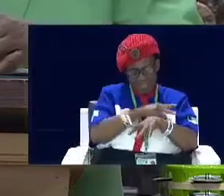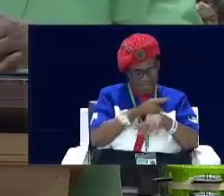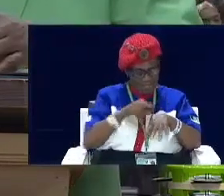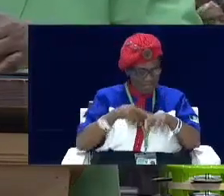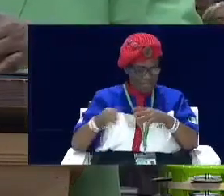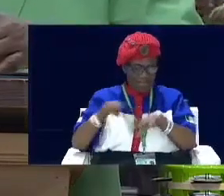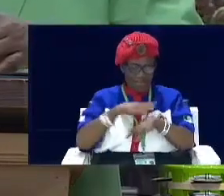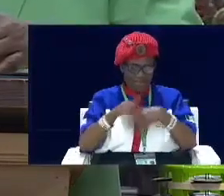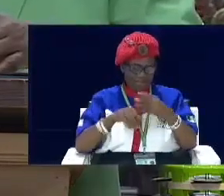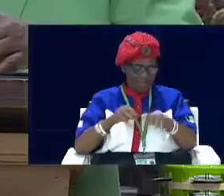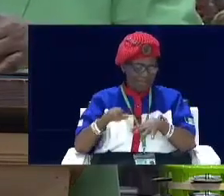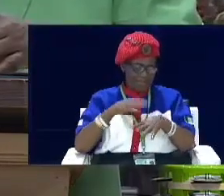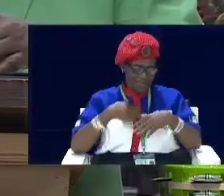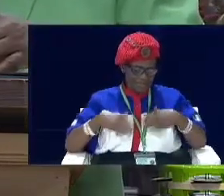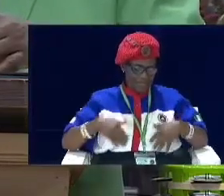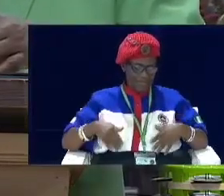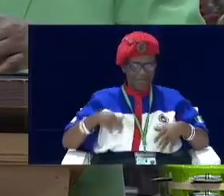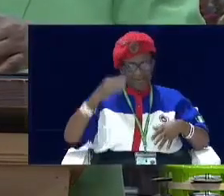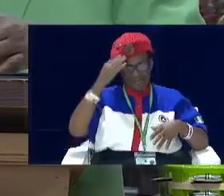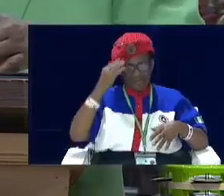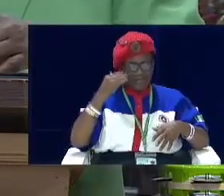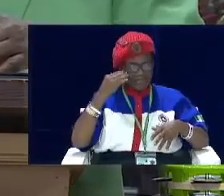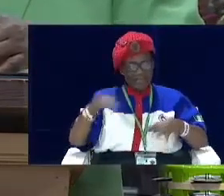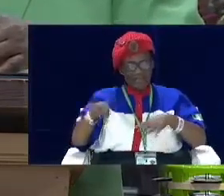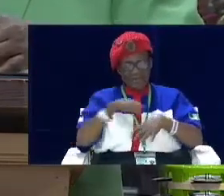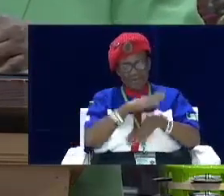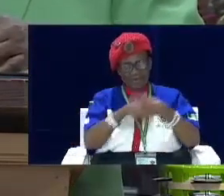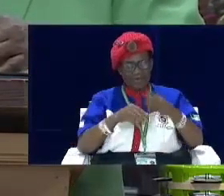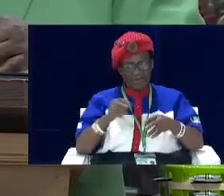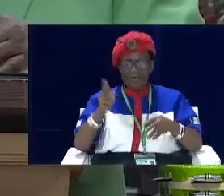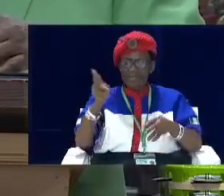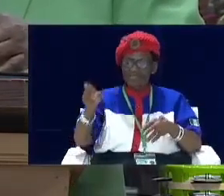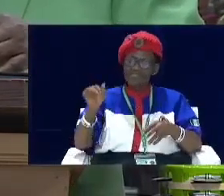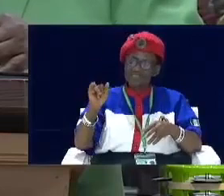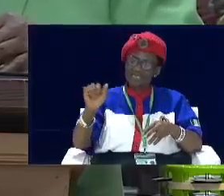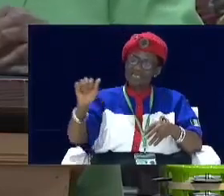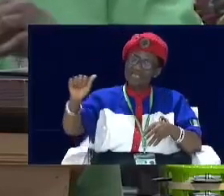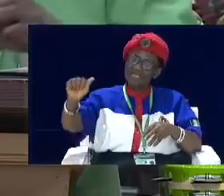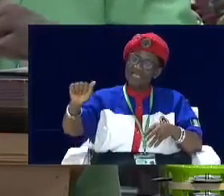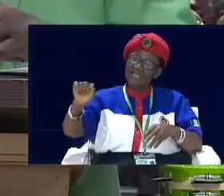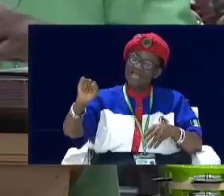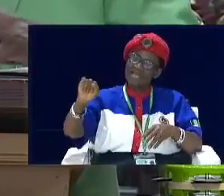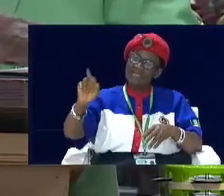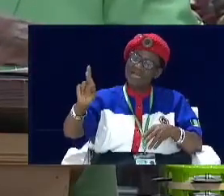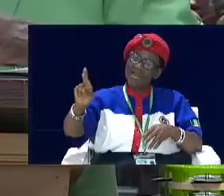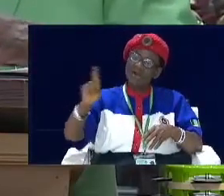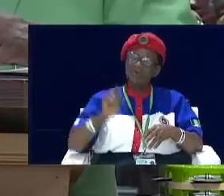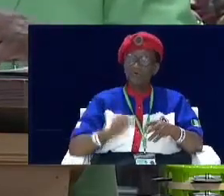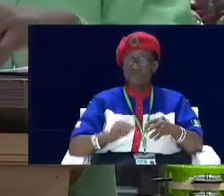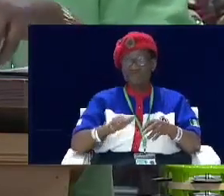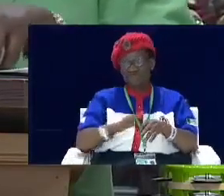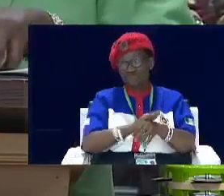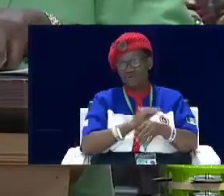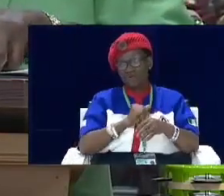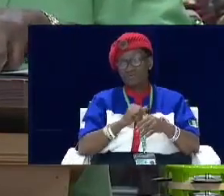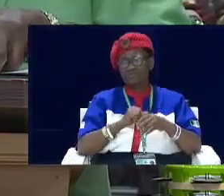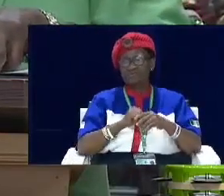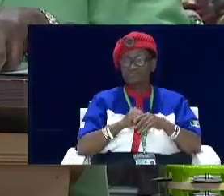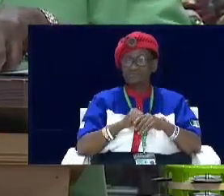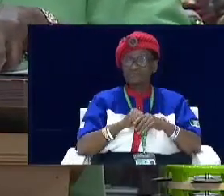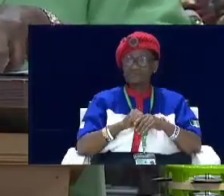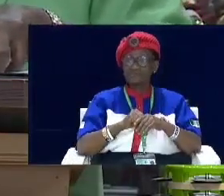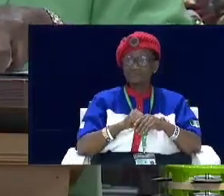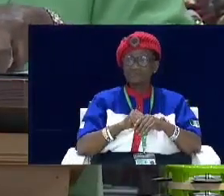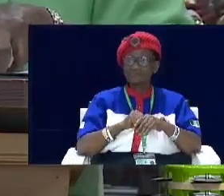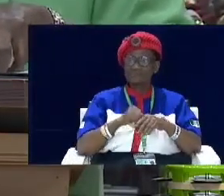head, beard, all over here. Gbogbo ara ẹ̀ pátápátá ló kún fún irun. And